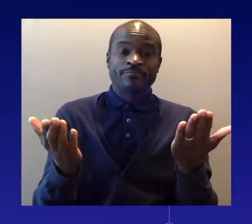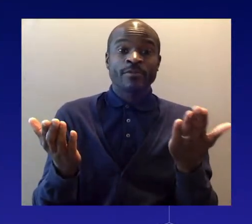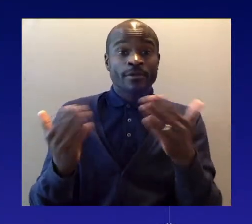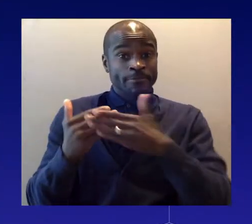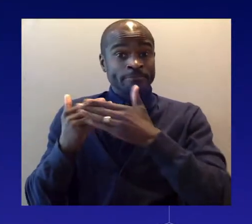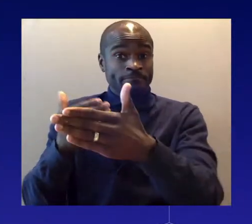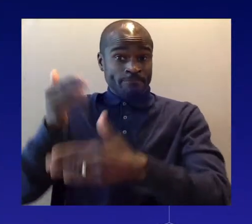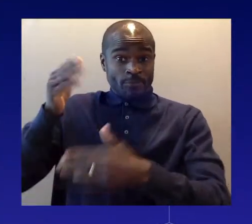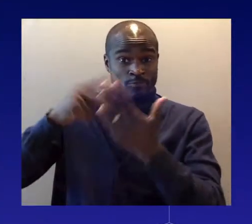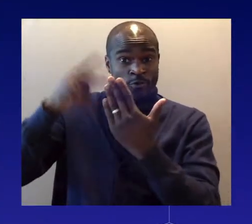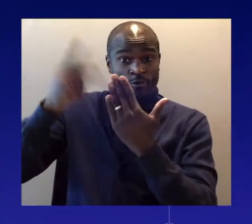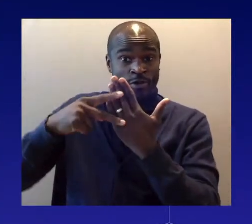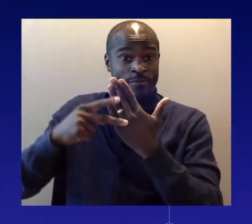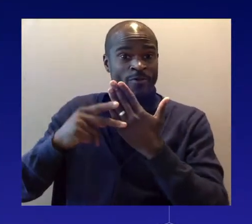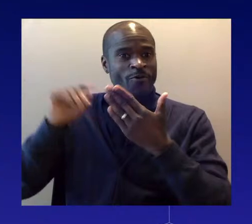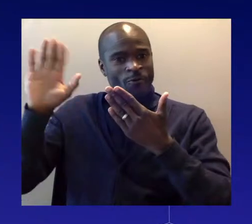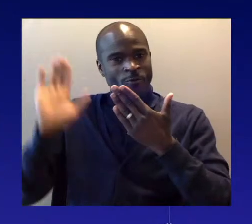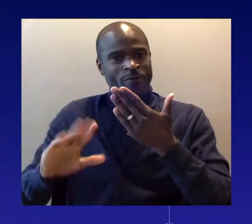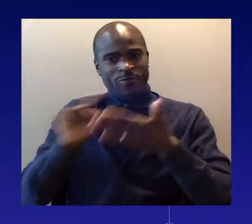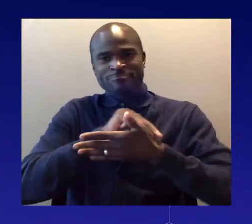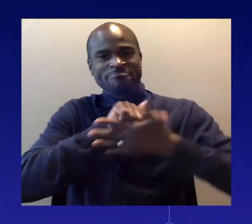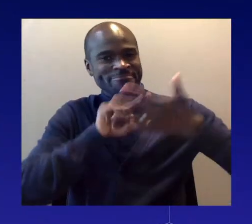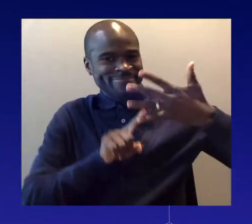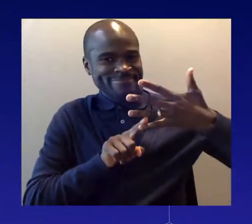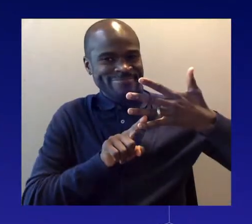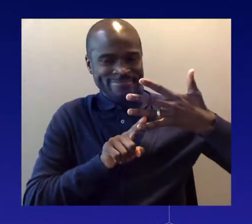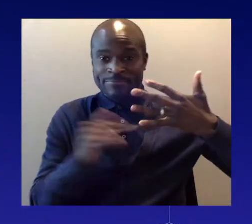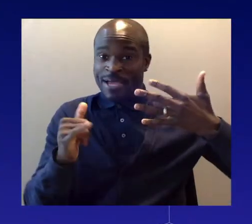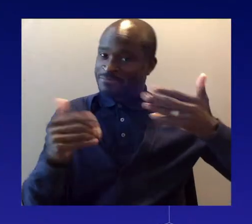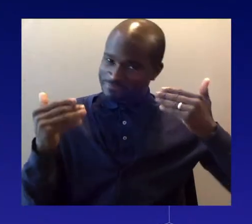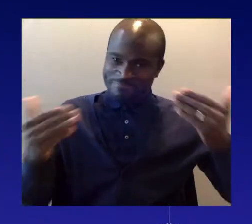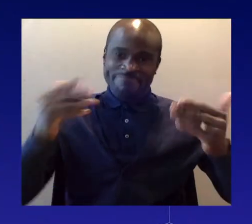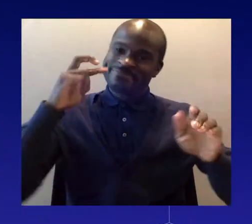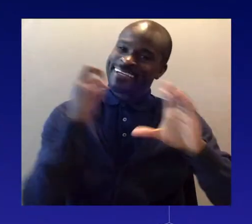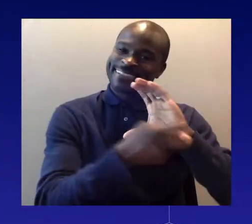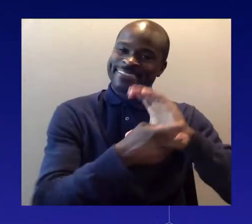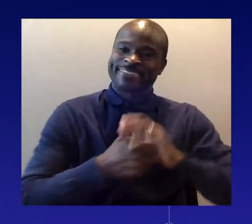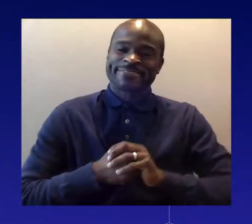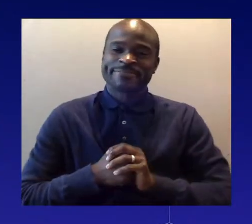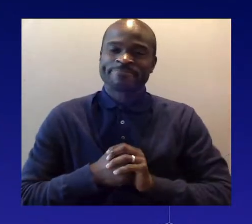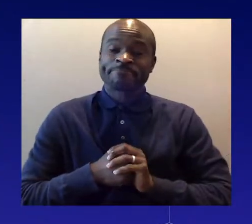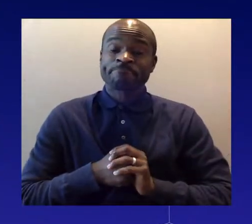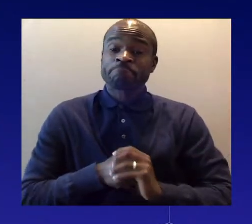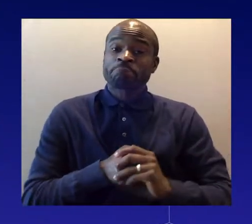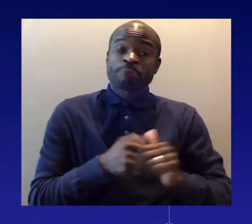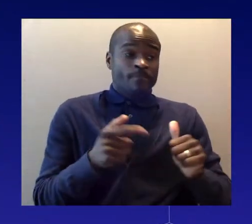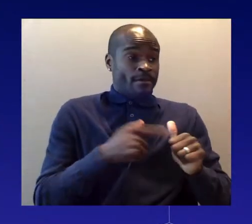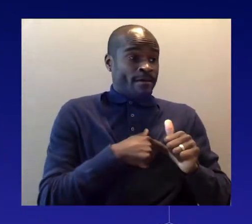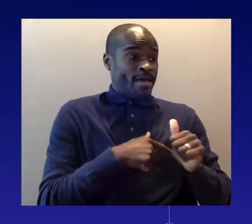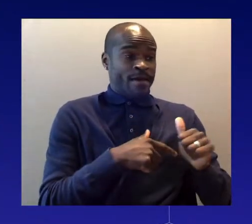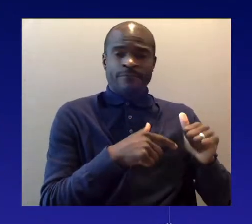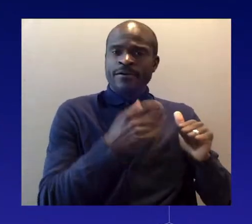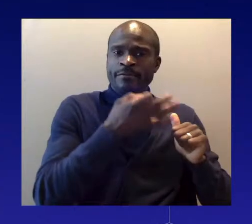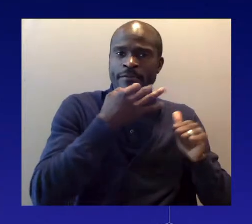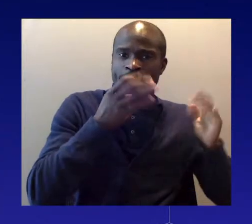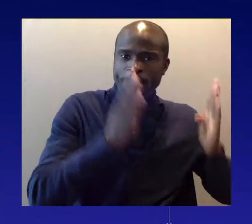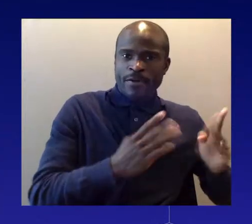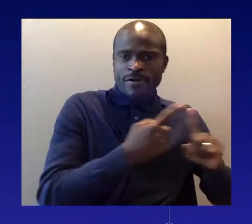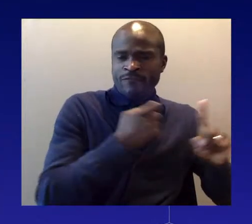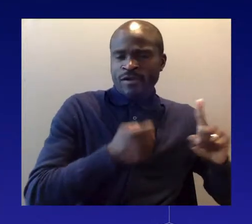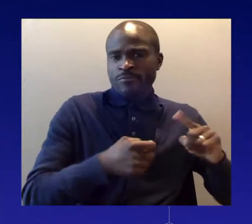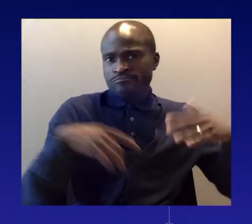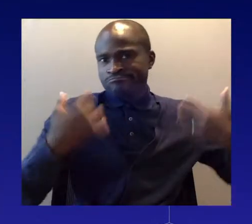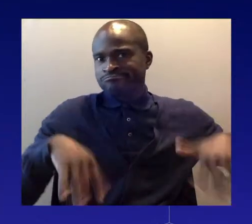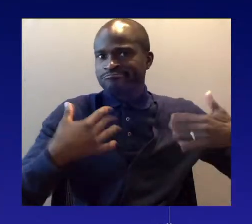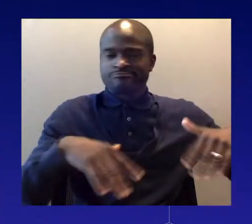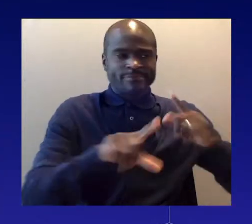I want to jump right into it. We have brought together esteemed experts from dynamic backgrounds from government and